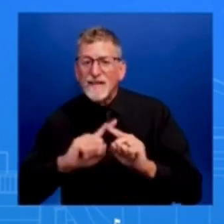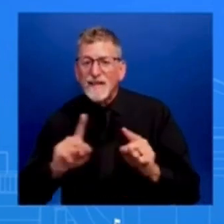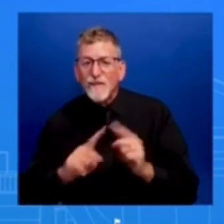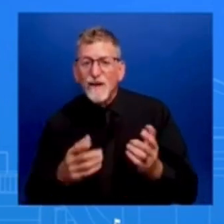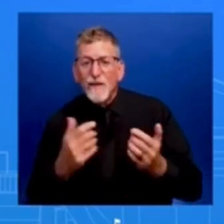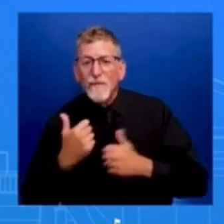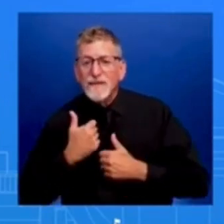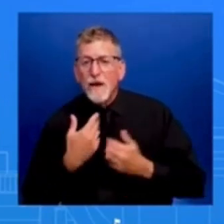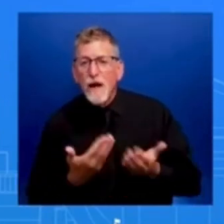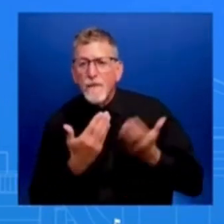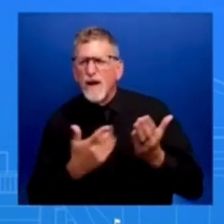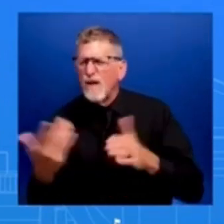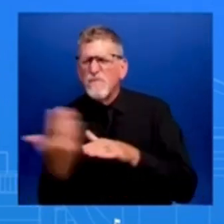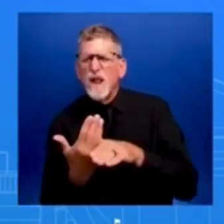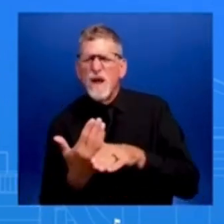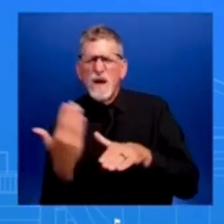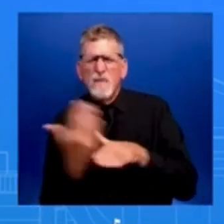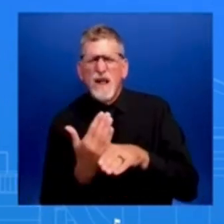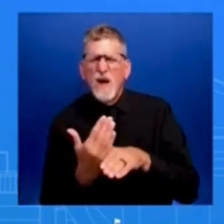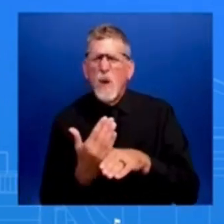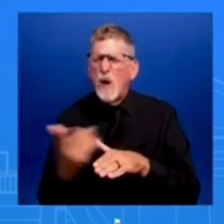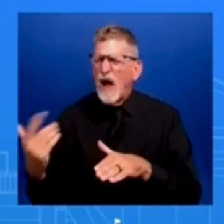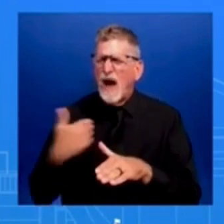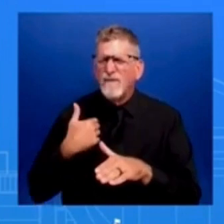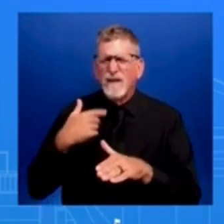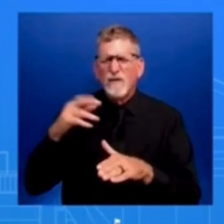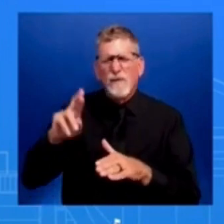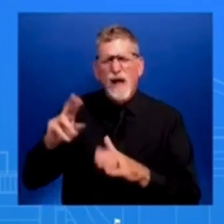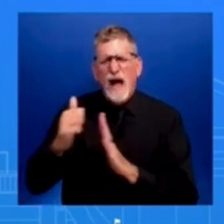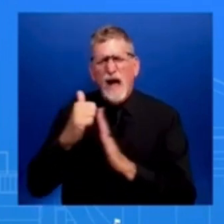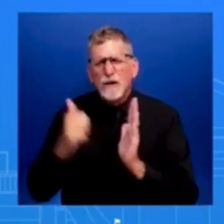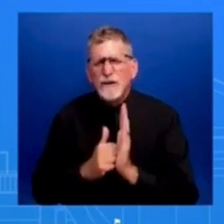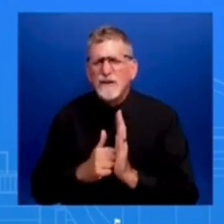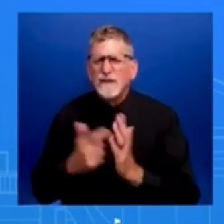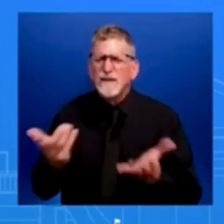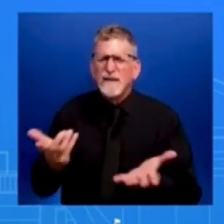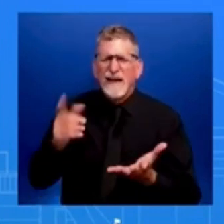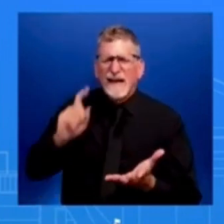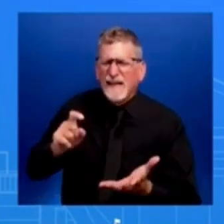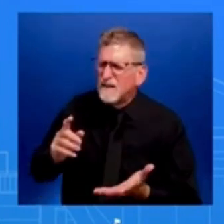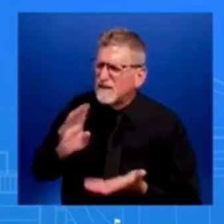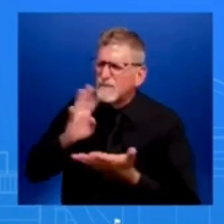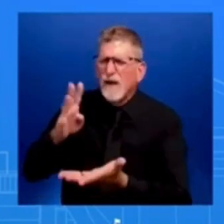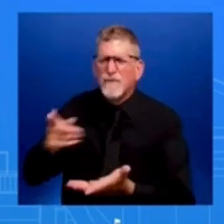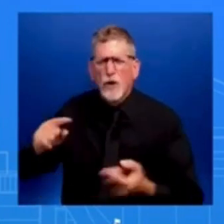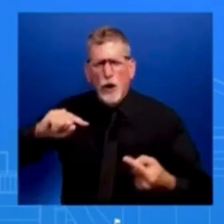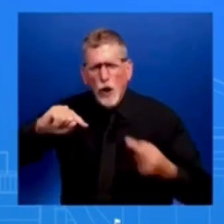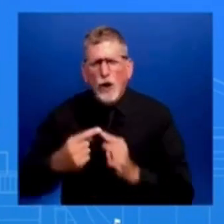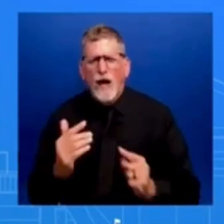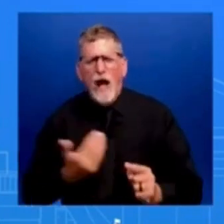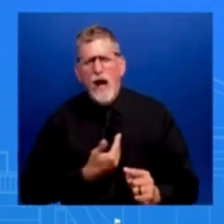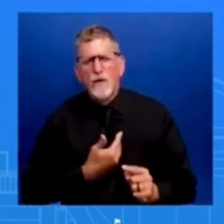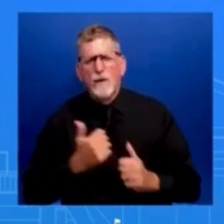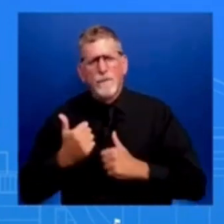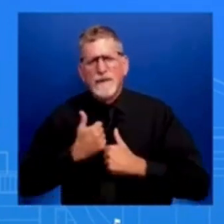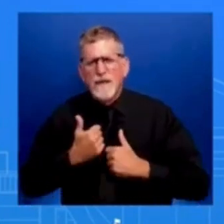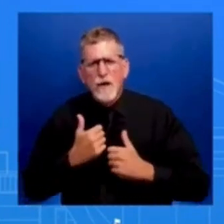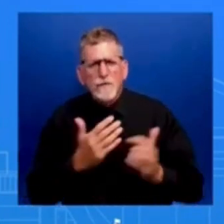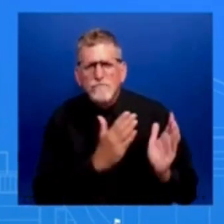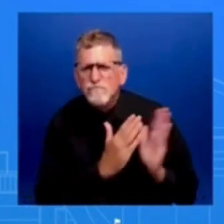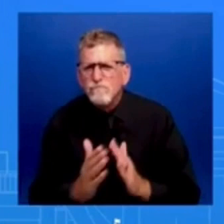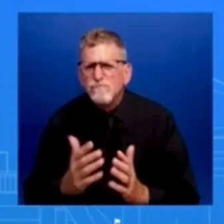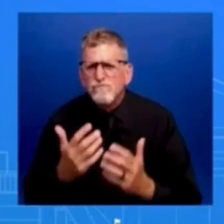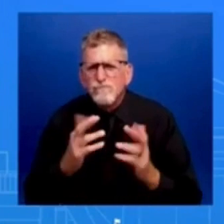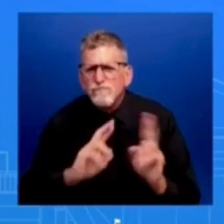it are dangerous. They are harming our military readiness, they're undermining national security, and they're hurting troop